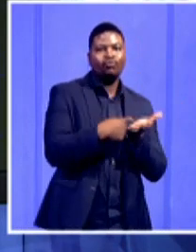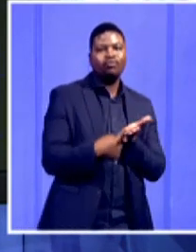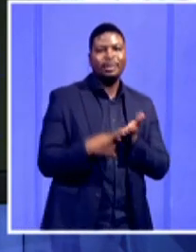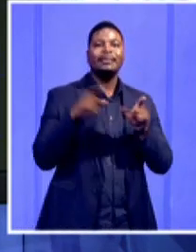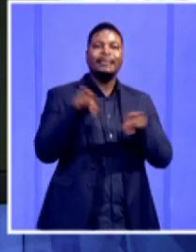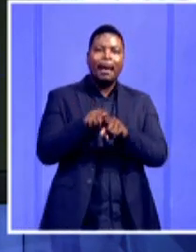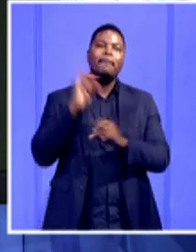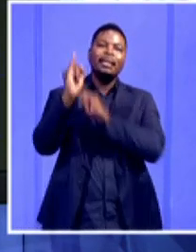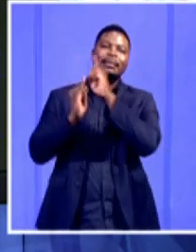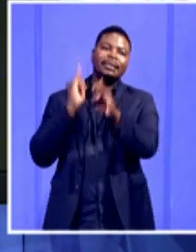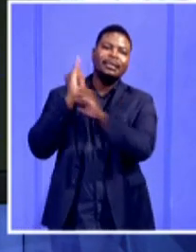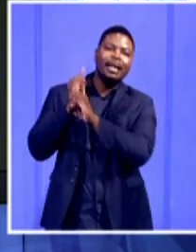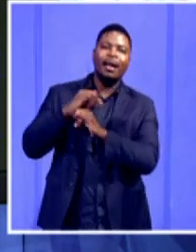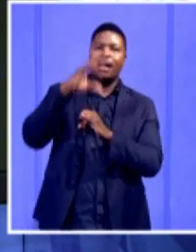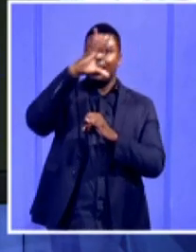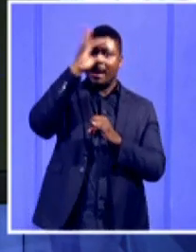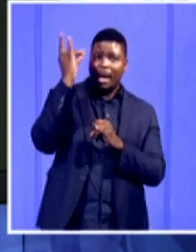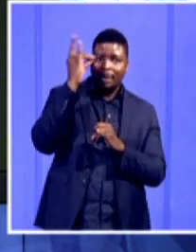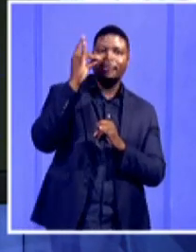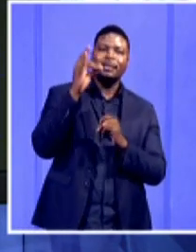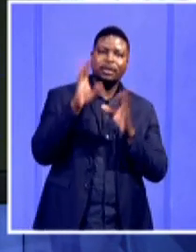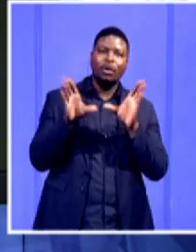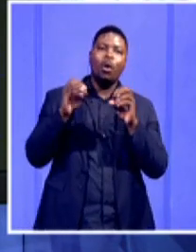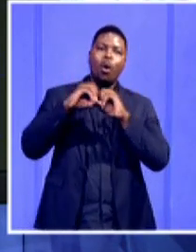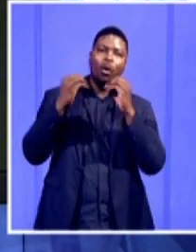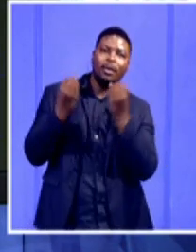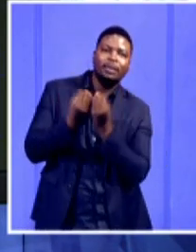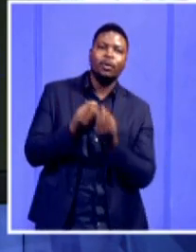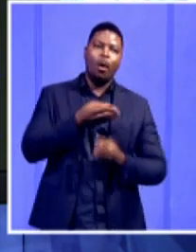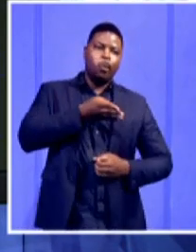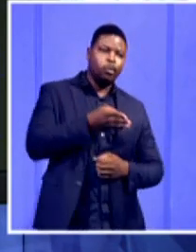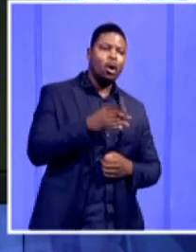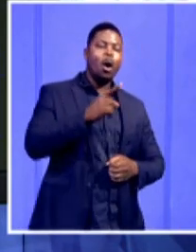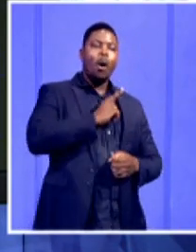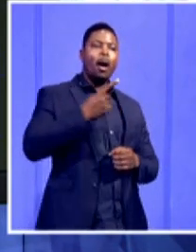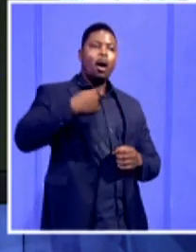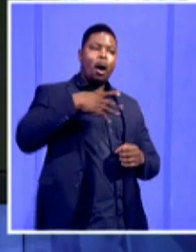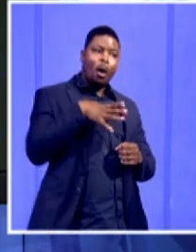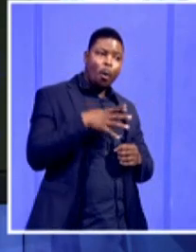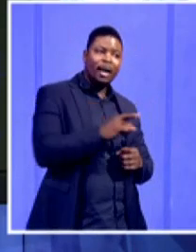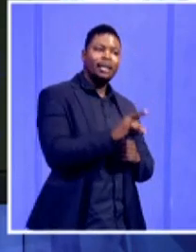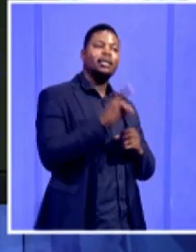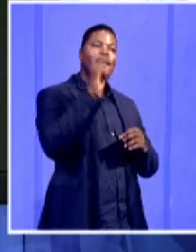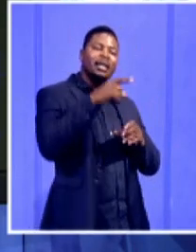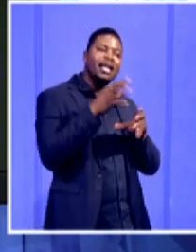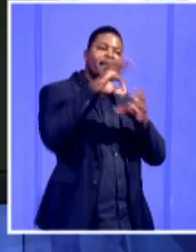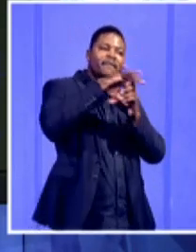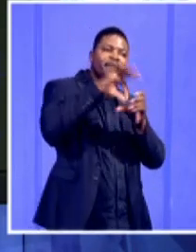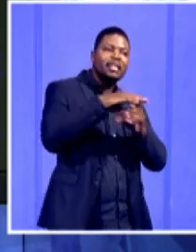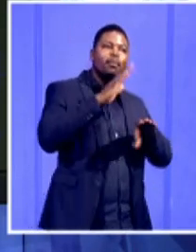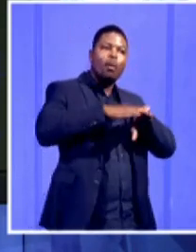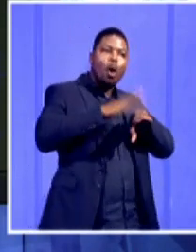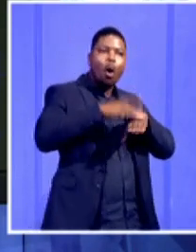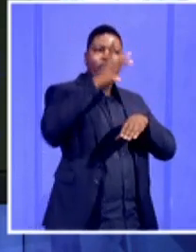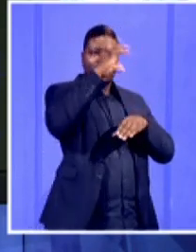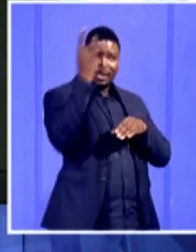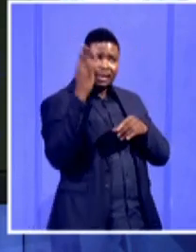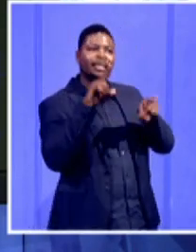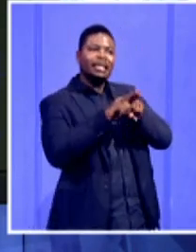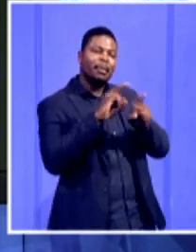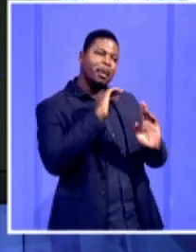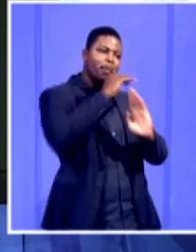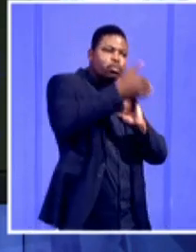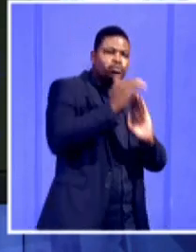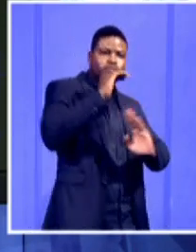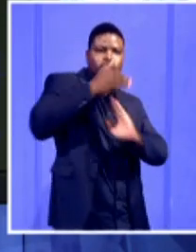is Nurses, a voice to lead, invest in nursing and respect rights to secure global health. The Minister of Health, Dr Joe